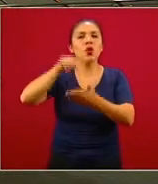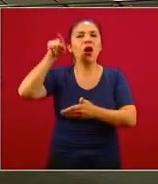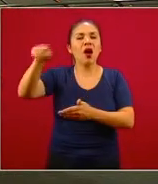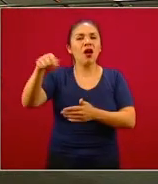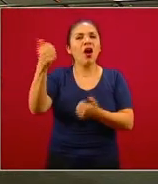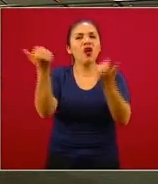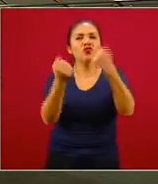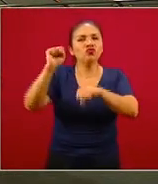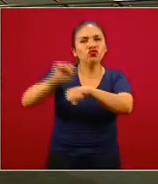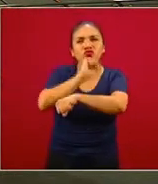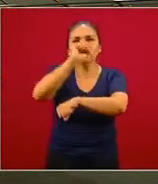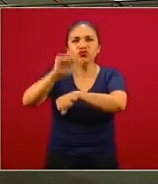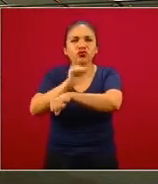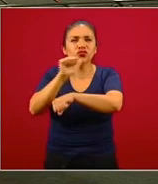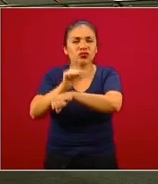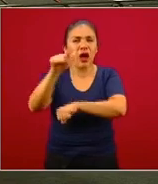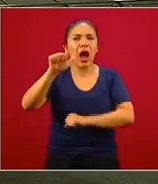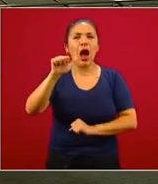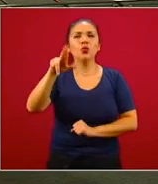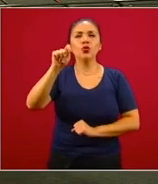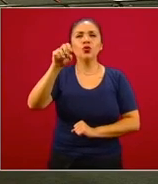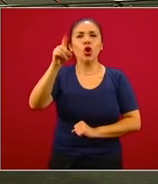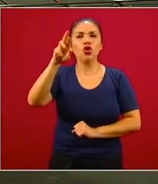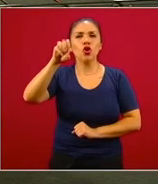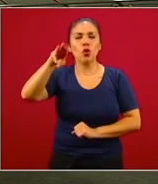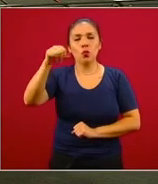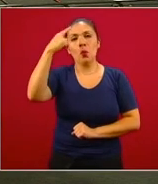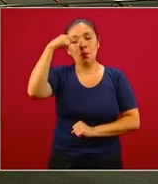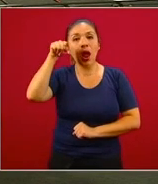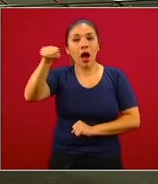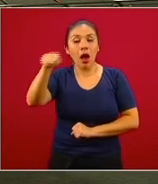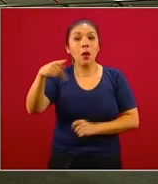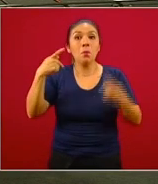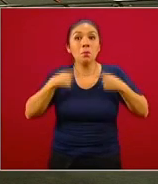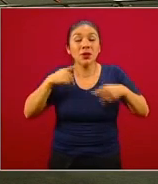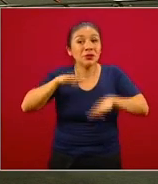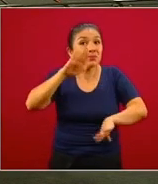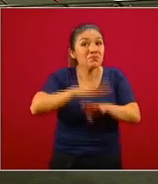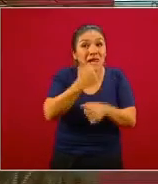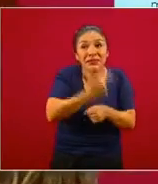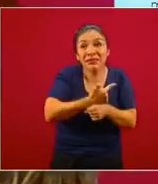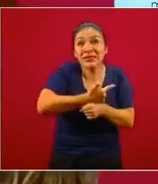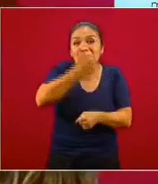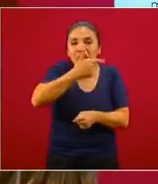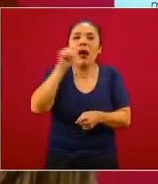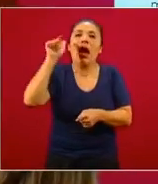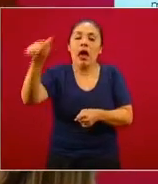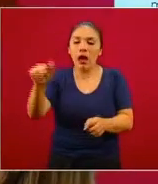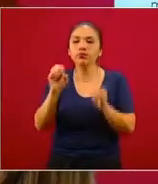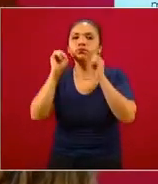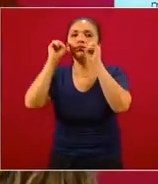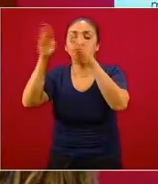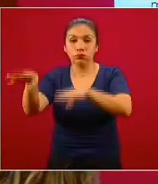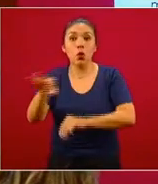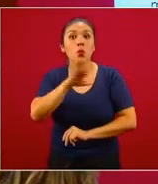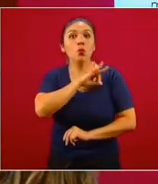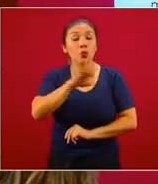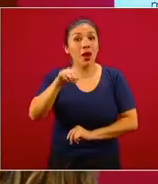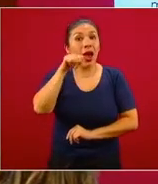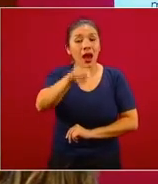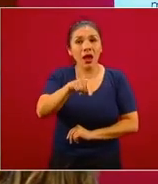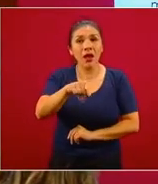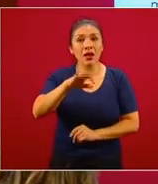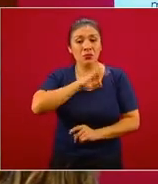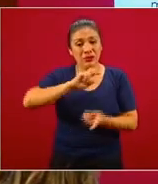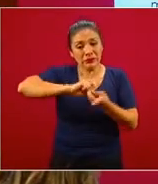specifically as a COVID hospital. We want to take these people who are higher risk here to this hospital because these are people who perhaps,